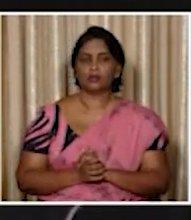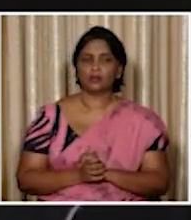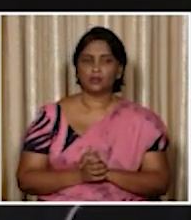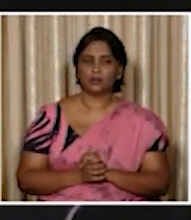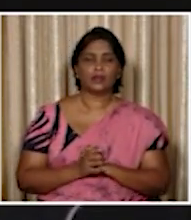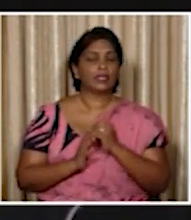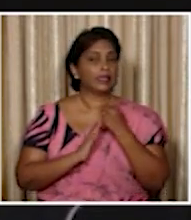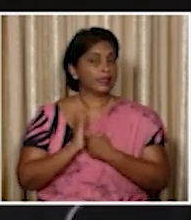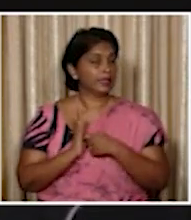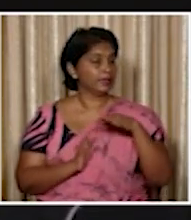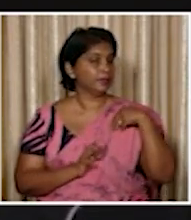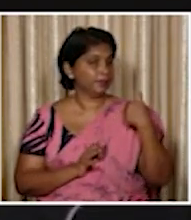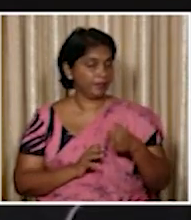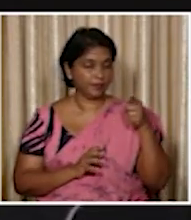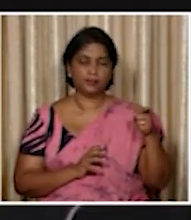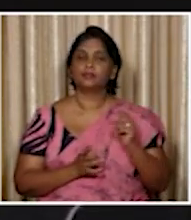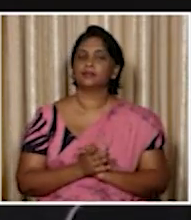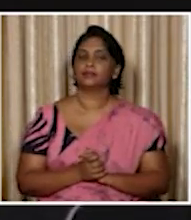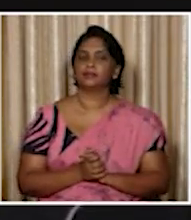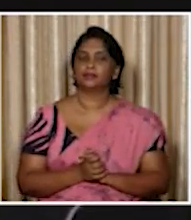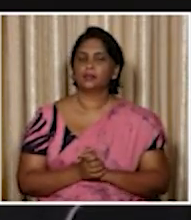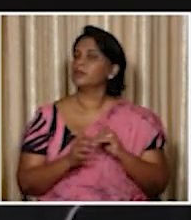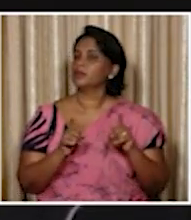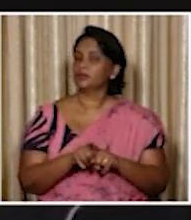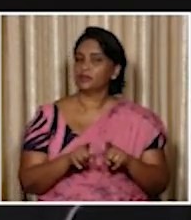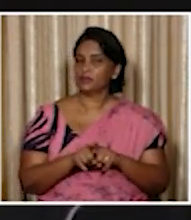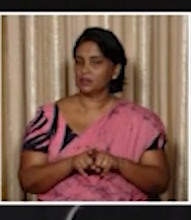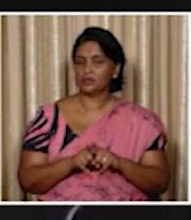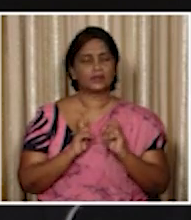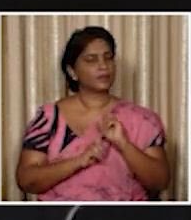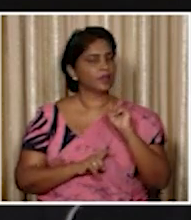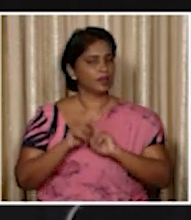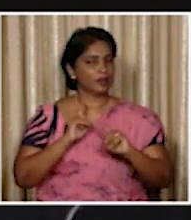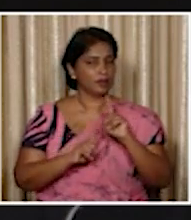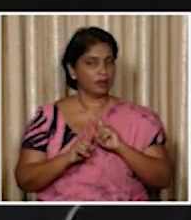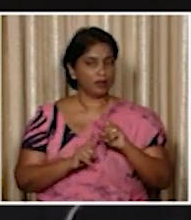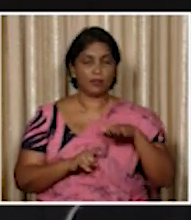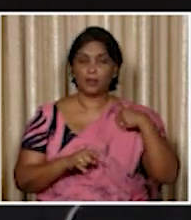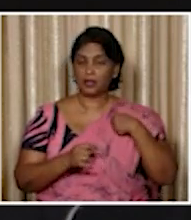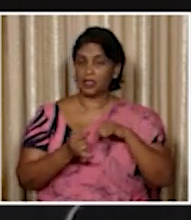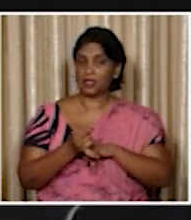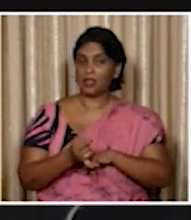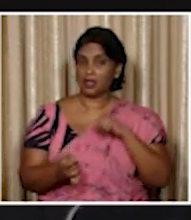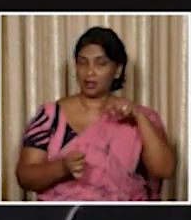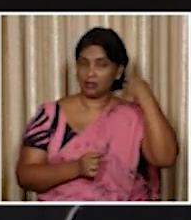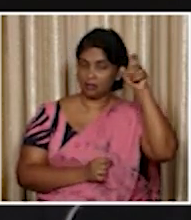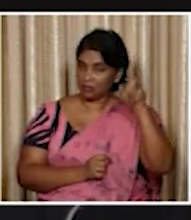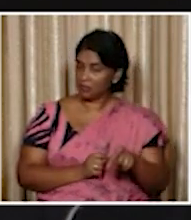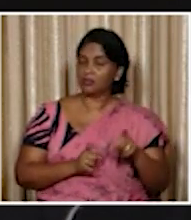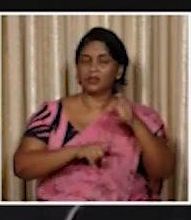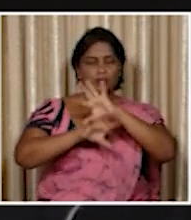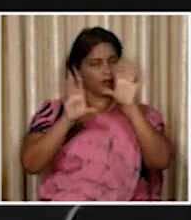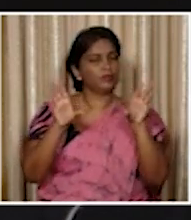officers desk in this Parliament, the Secretary General and her two assistants, also must bear